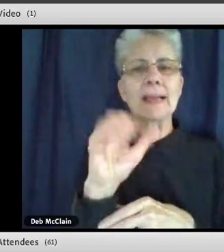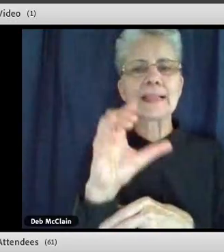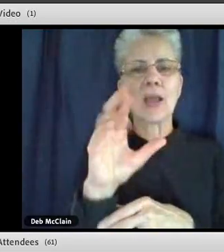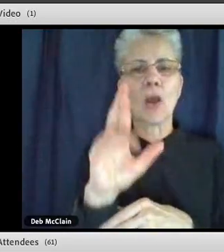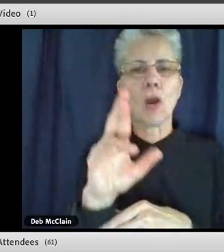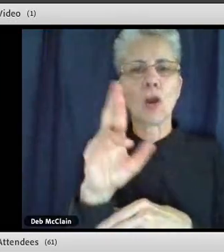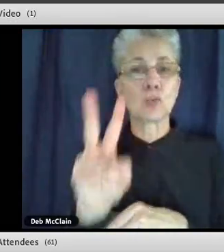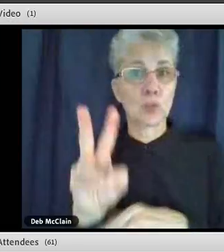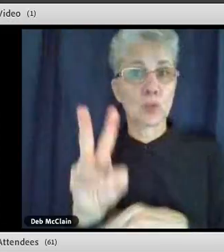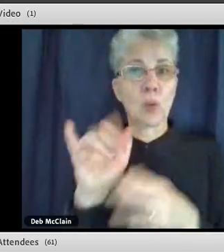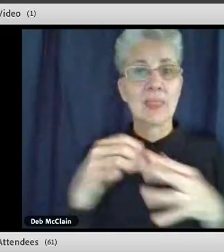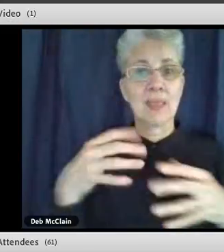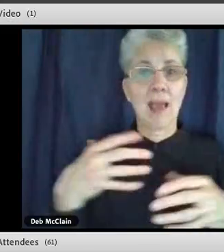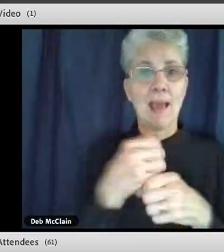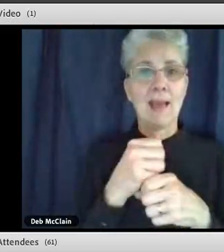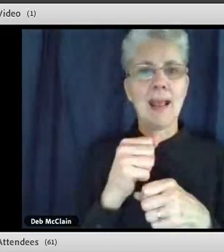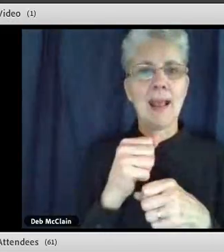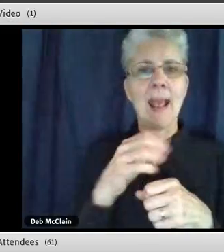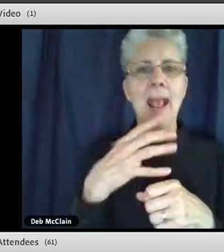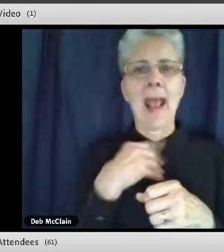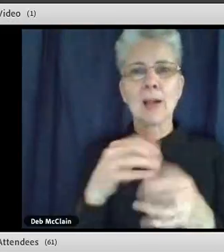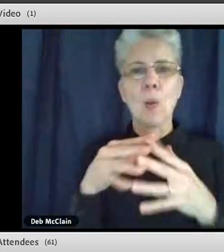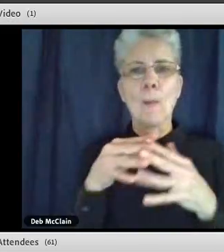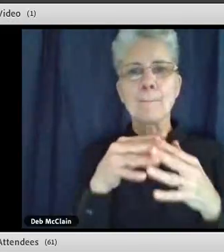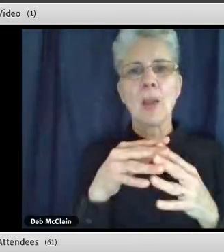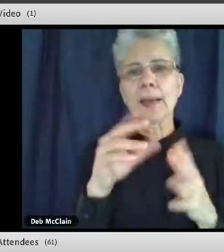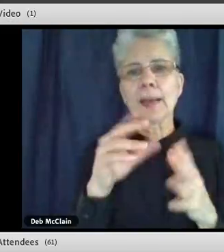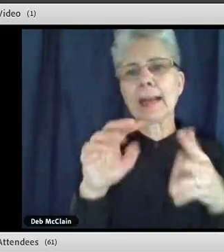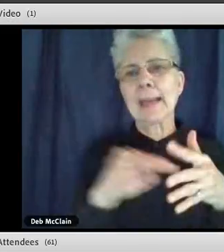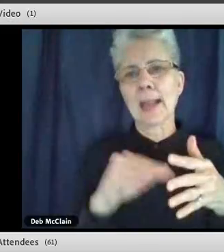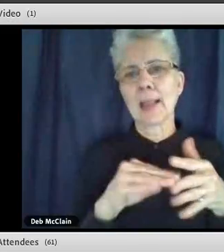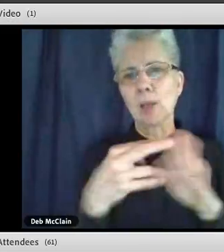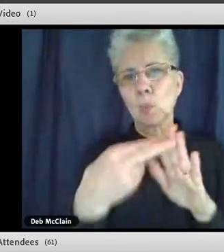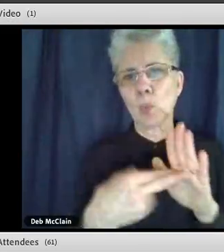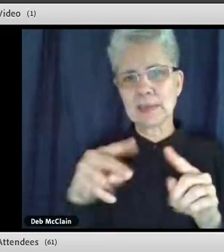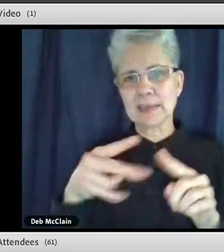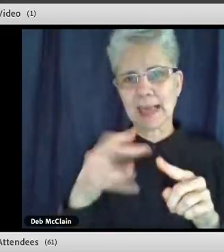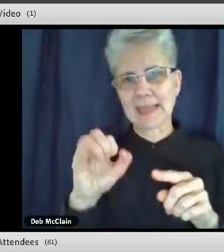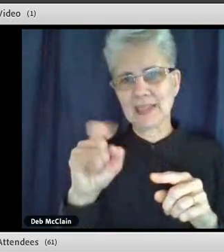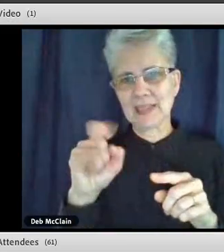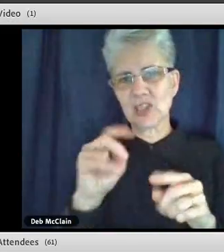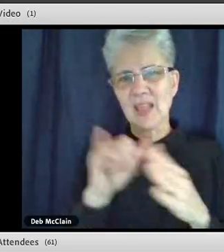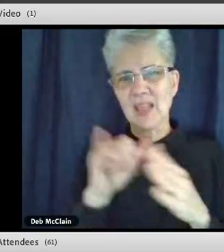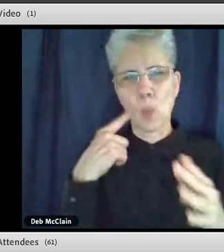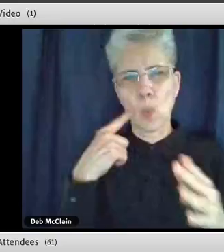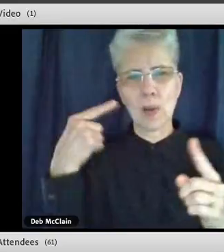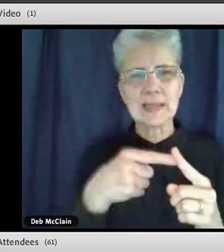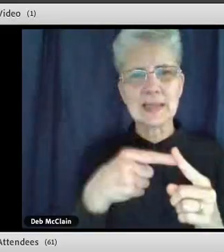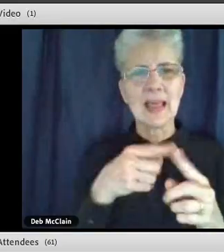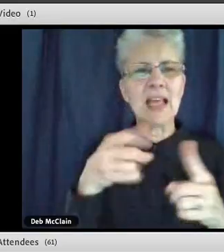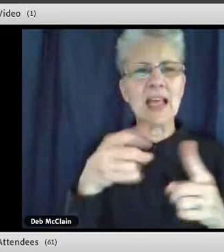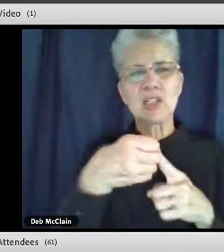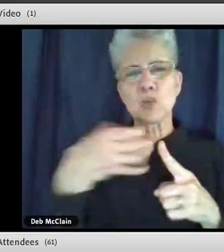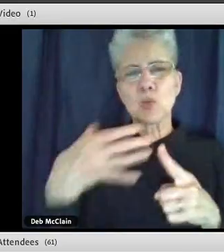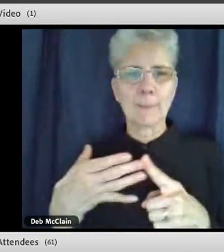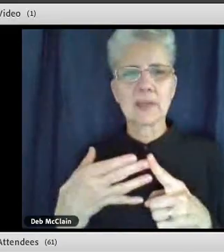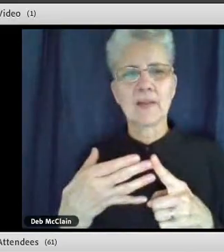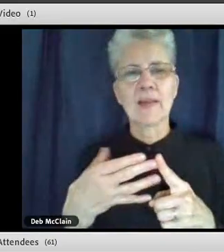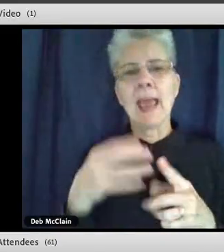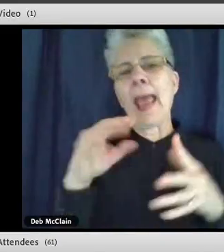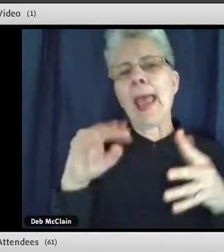is short for Anglo-American Cataloging Rules, 2nd edition. And this was the main descriptive cataloging standard